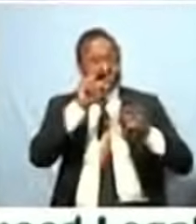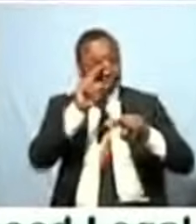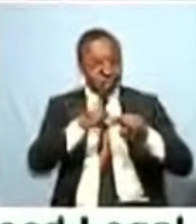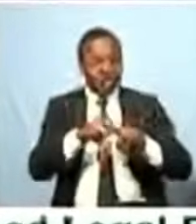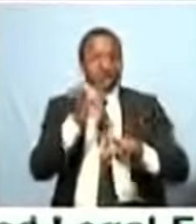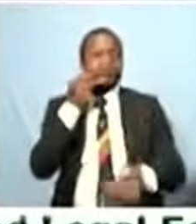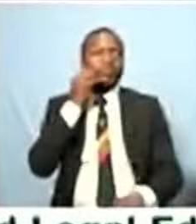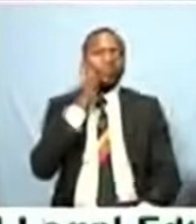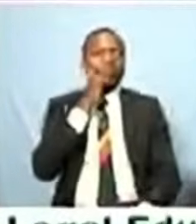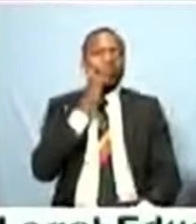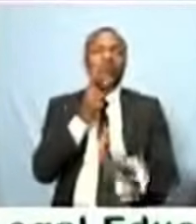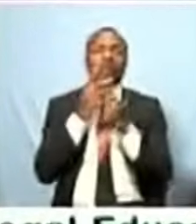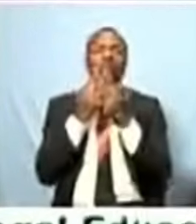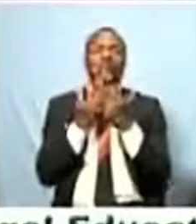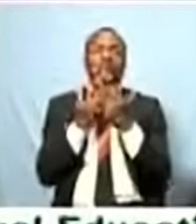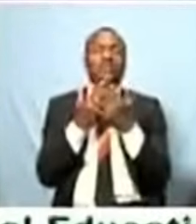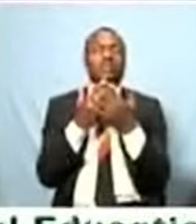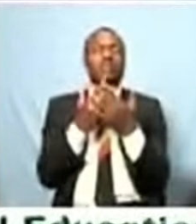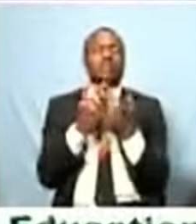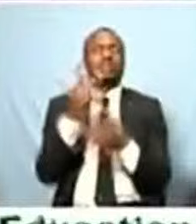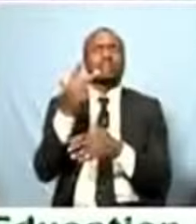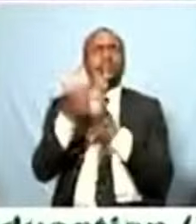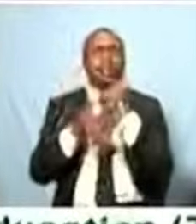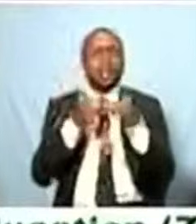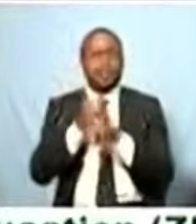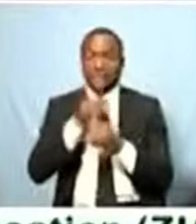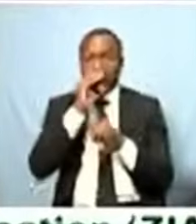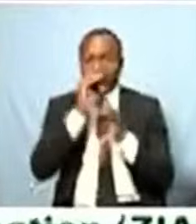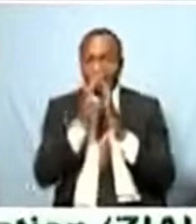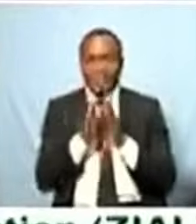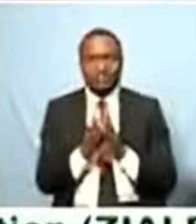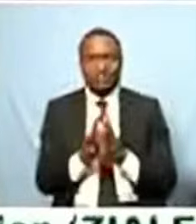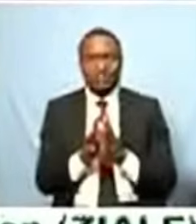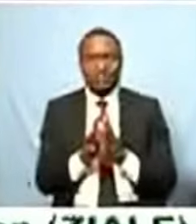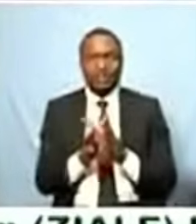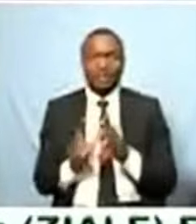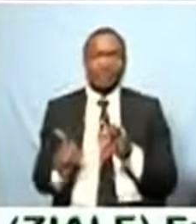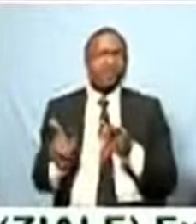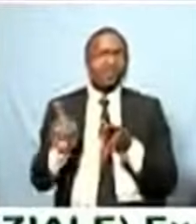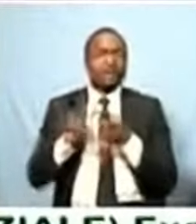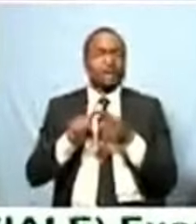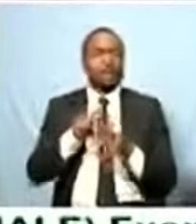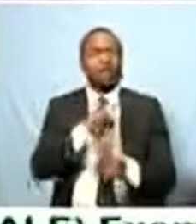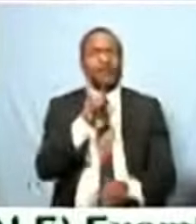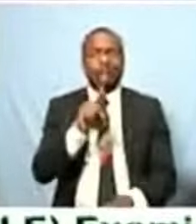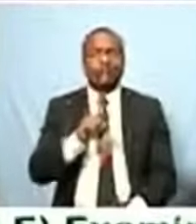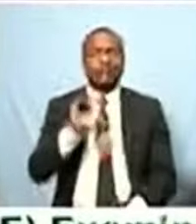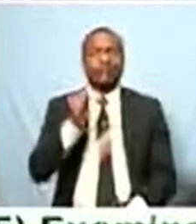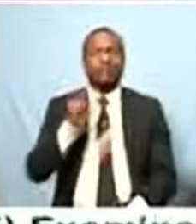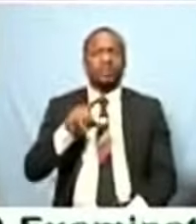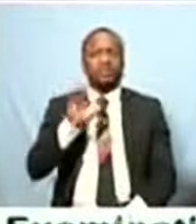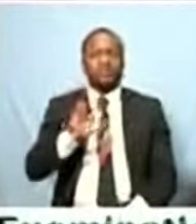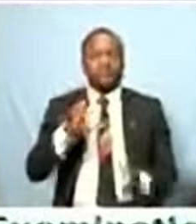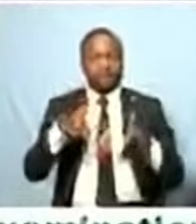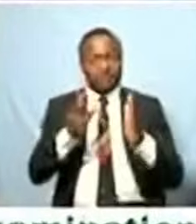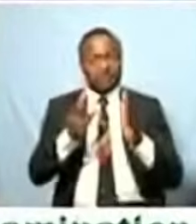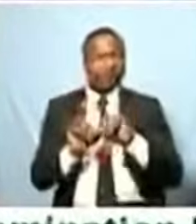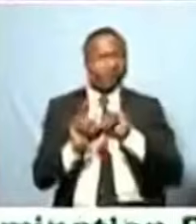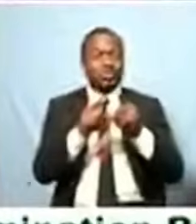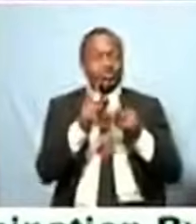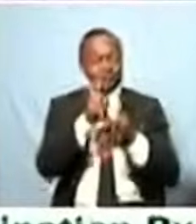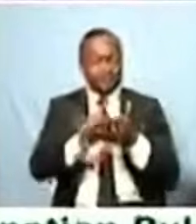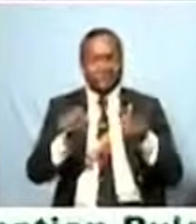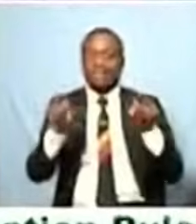home and wait for 3 years, Madam Speaker, until ZIALI allows them to go and write the same